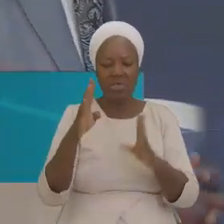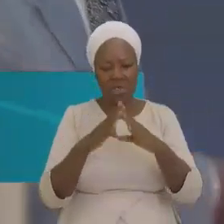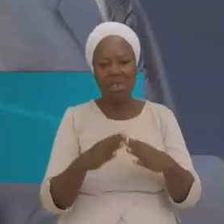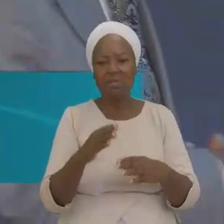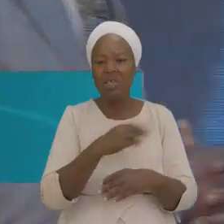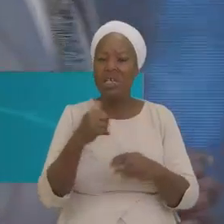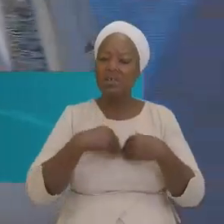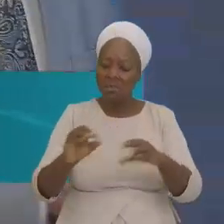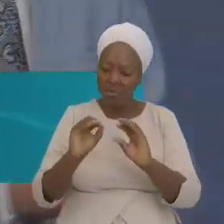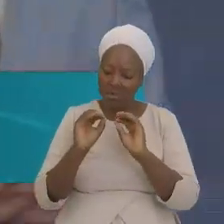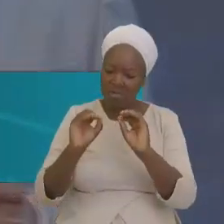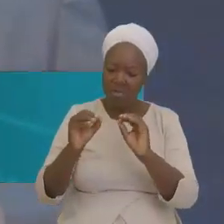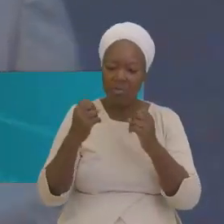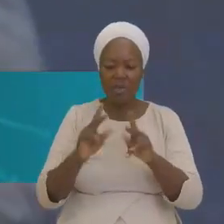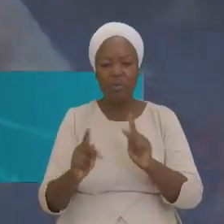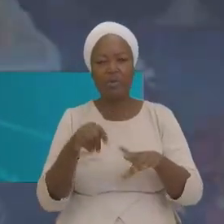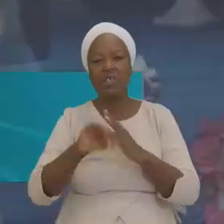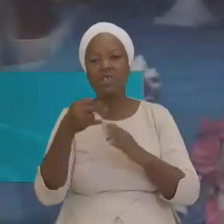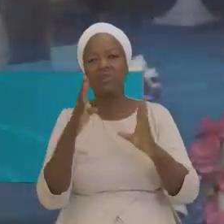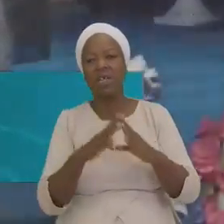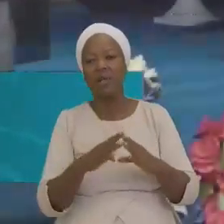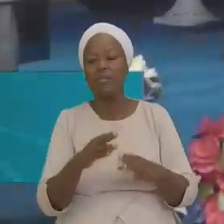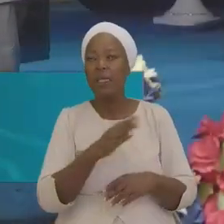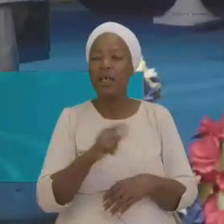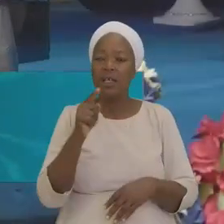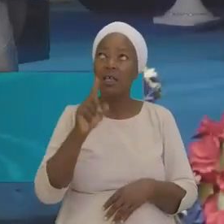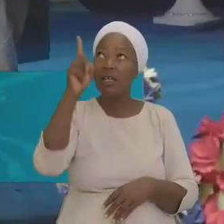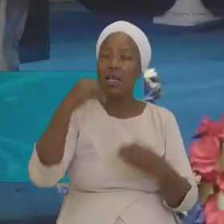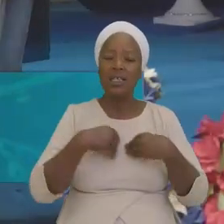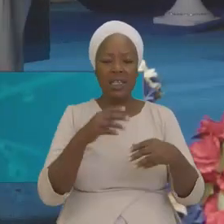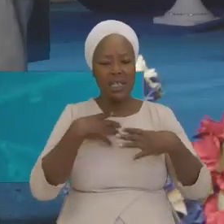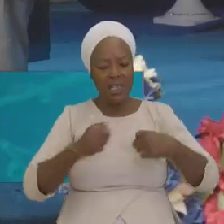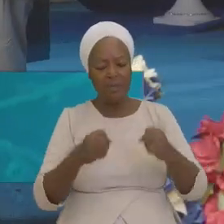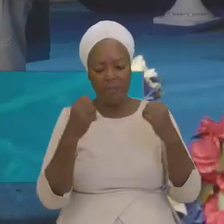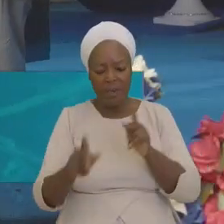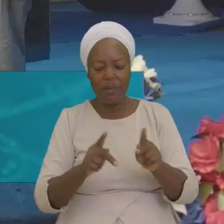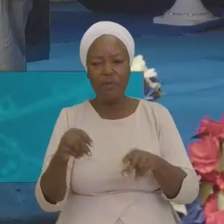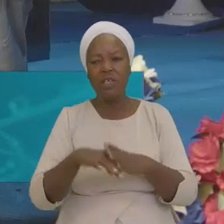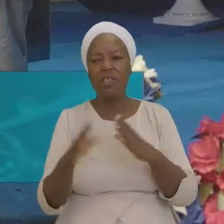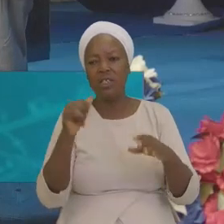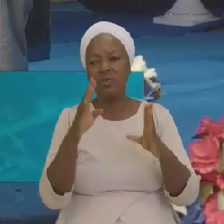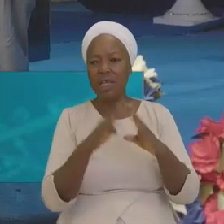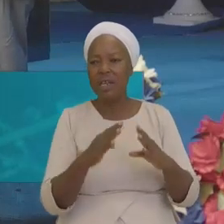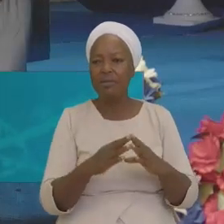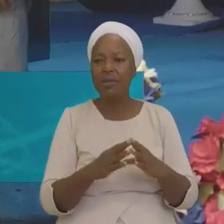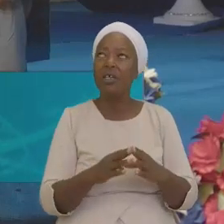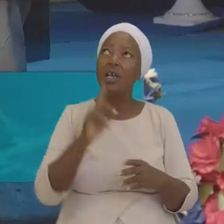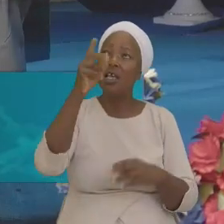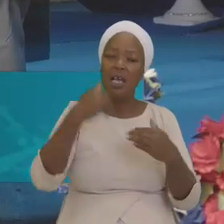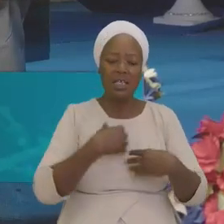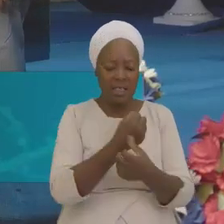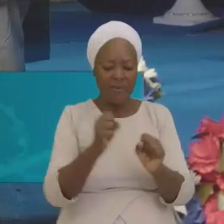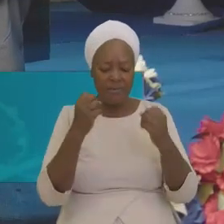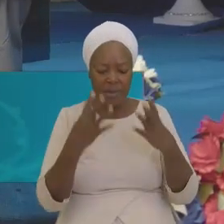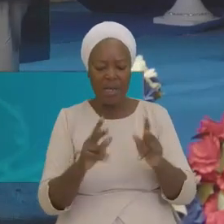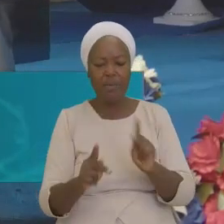many people in Jerusalem. He had healed many people in Jerusalem. He had saved many